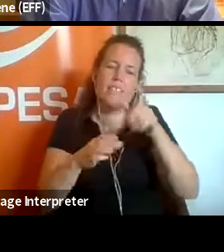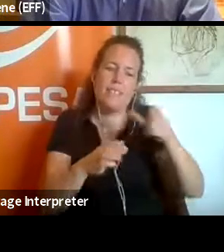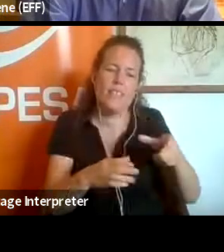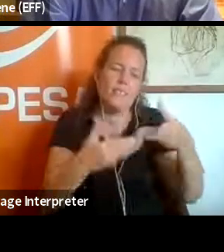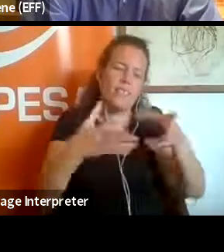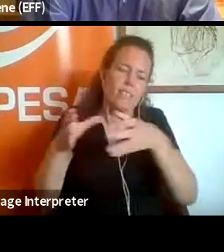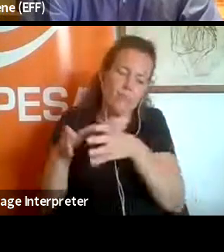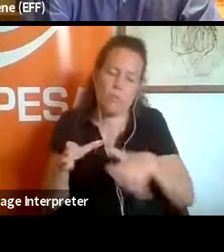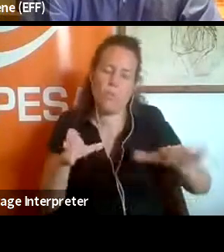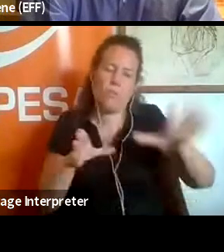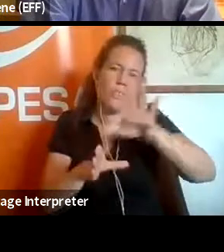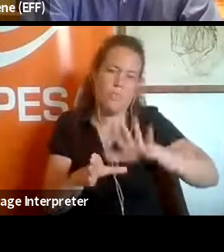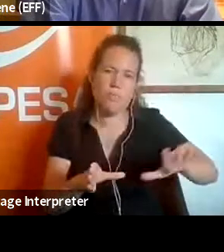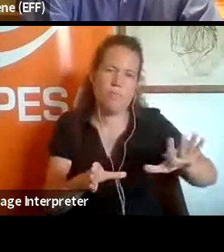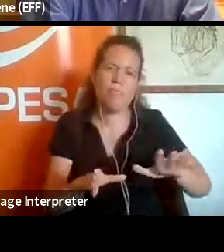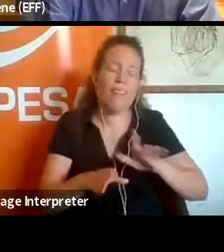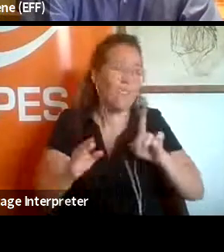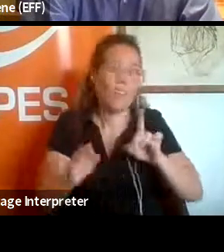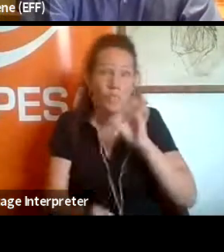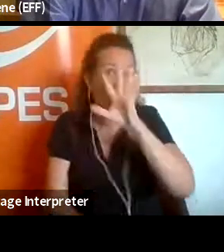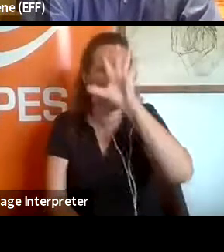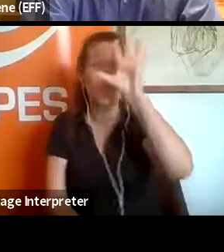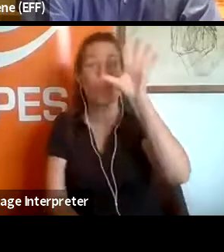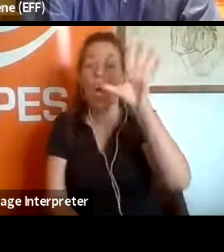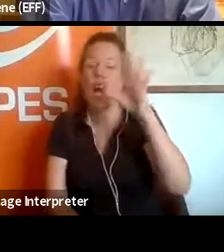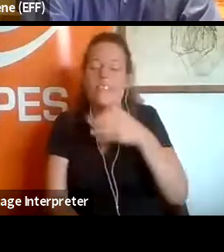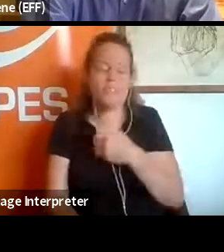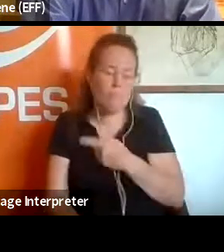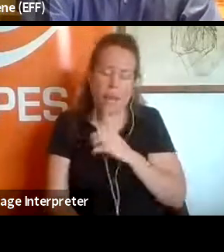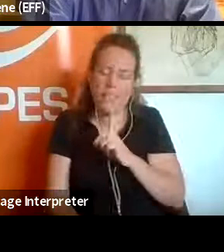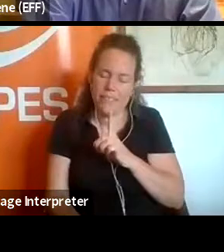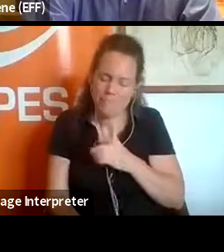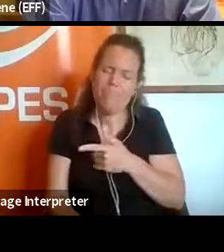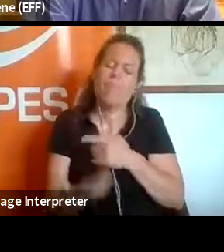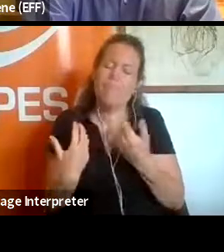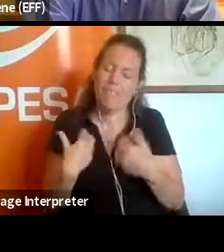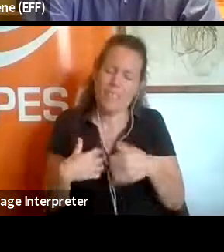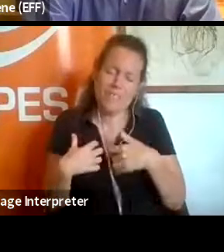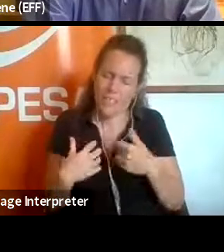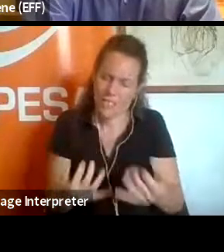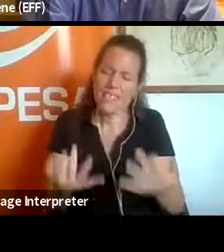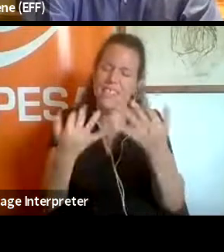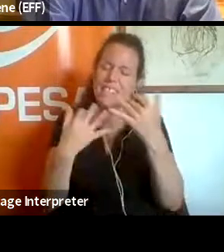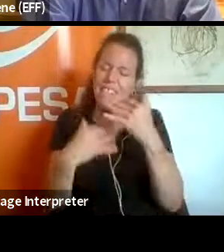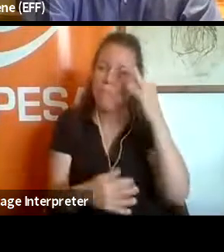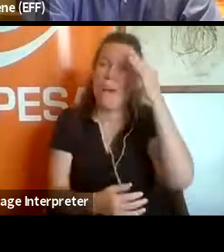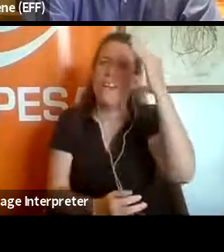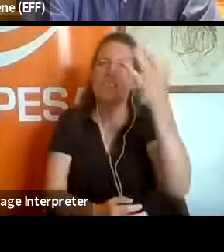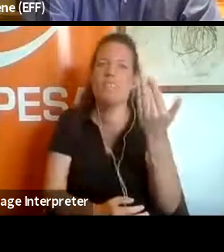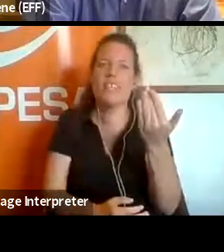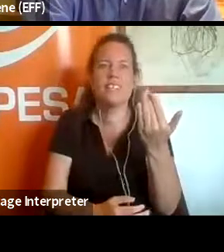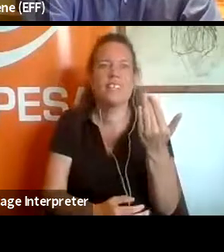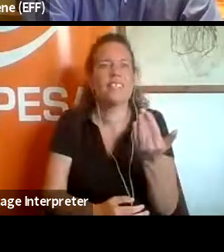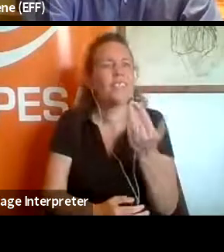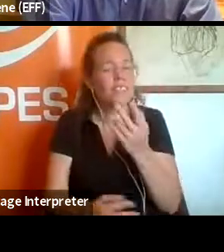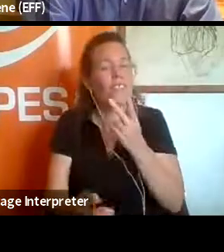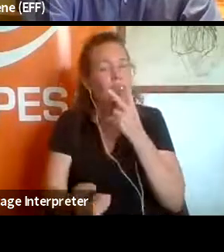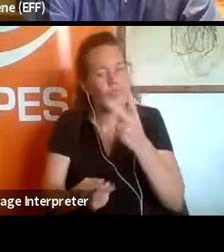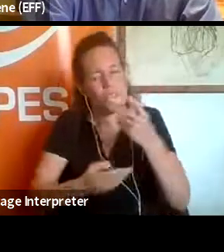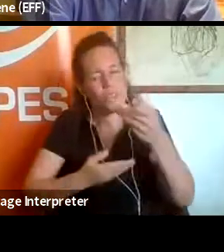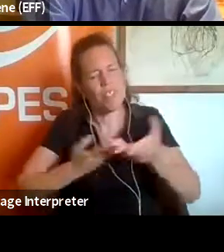it's not surprising, but it's interesting and inspiring to have this